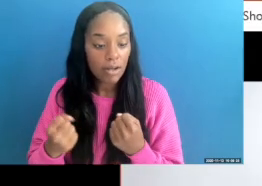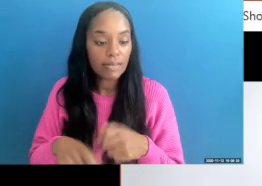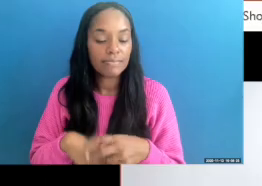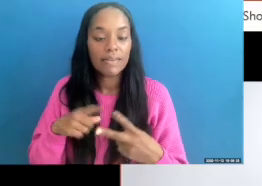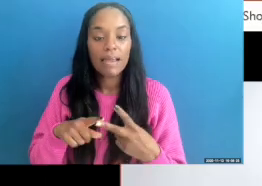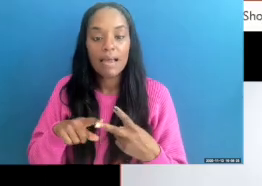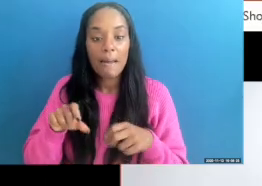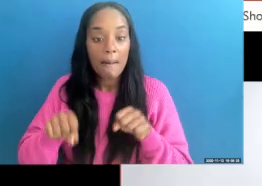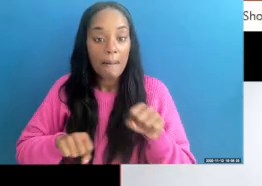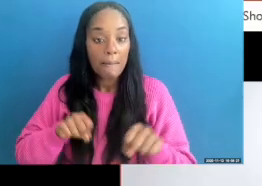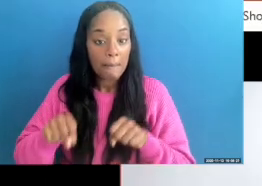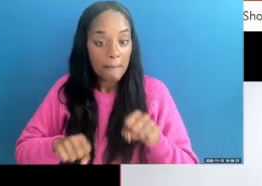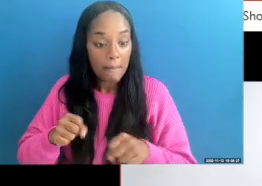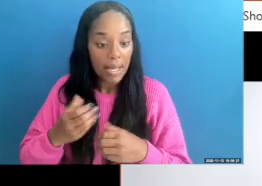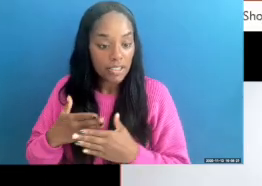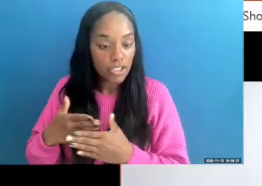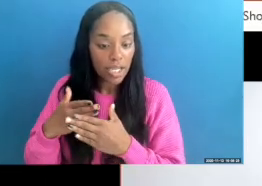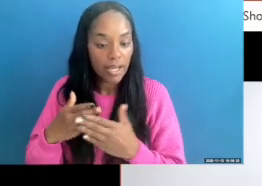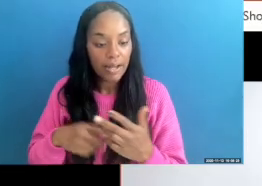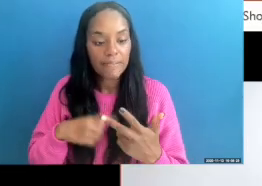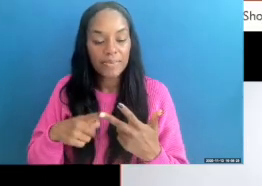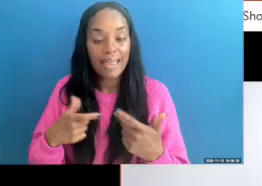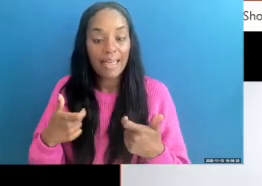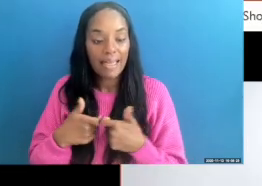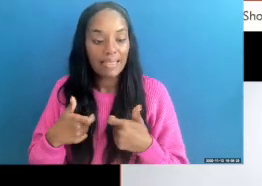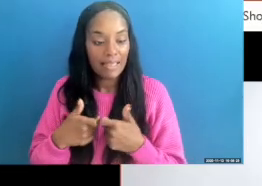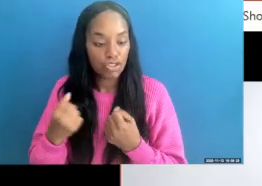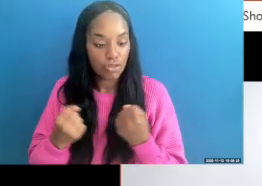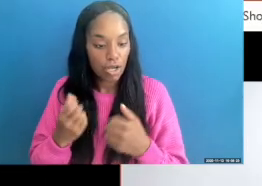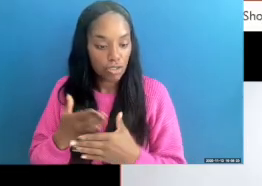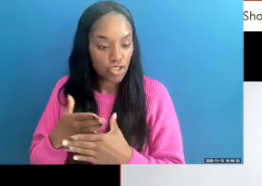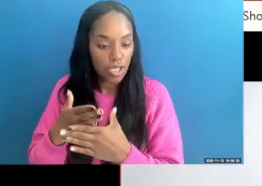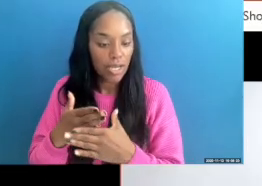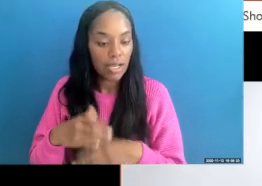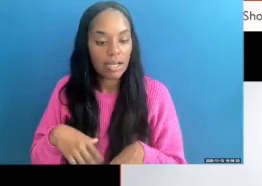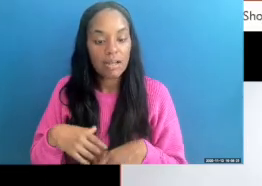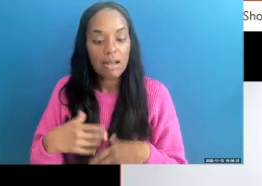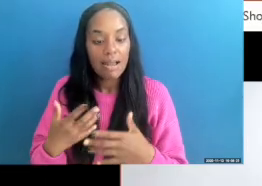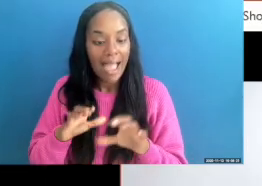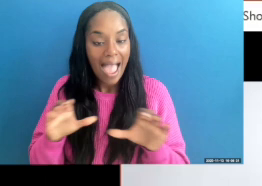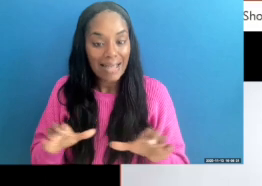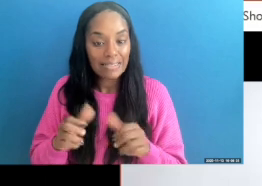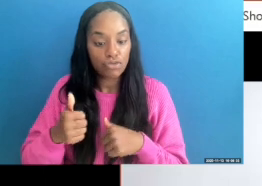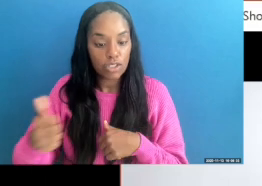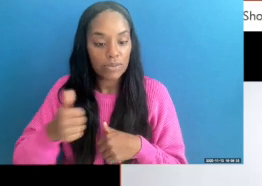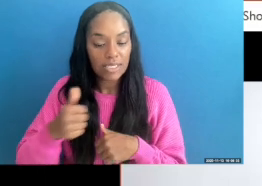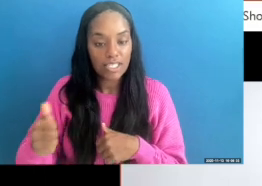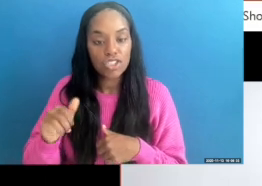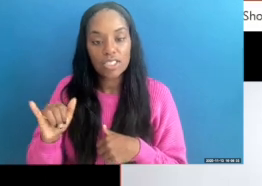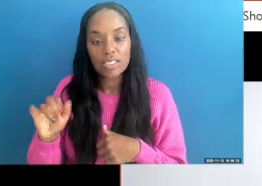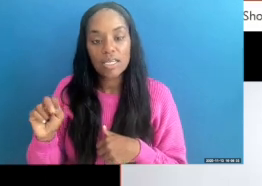share, bike share services, active transportation infrastructure like bike lanes and